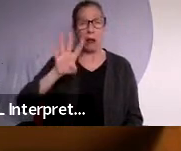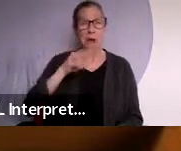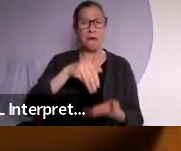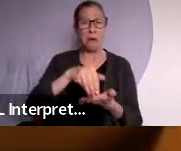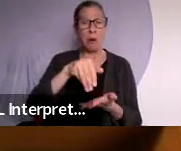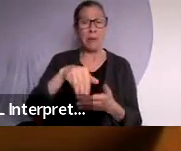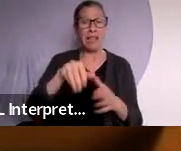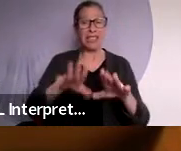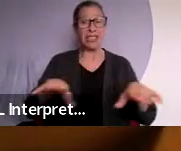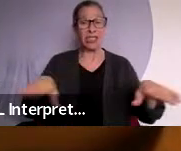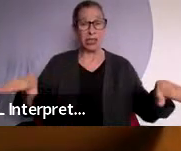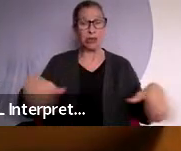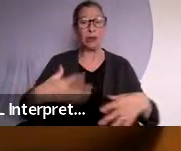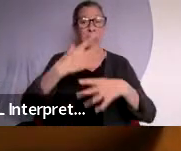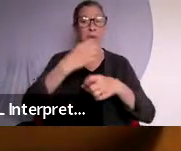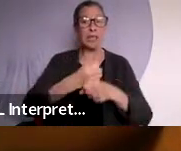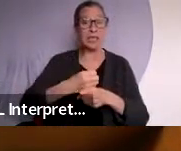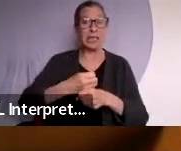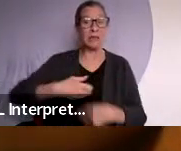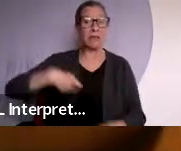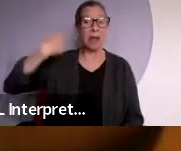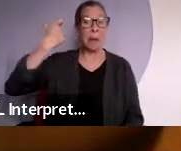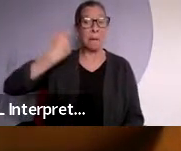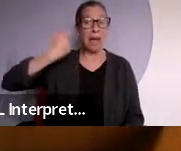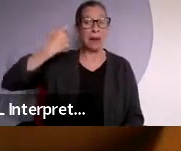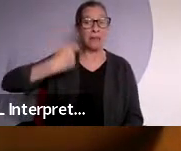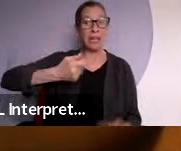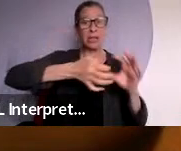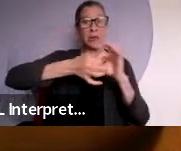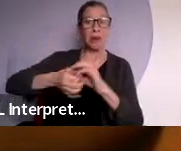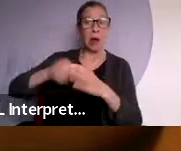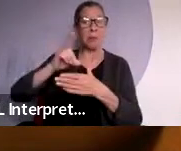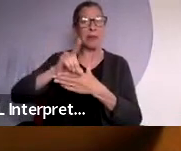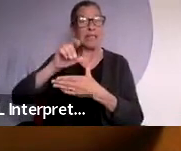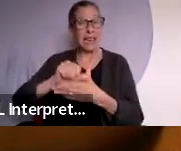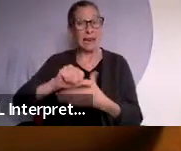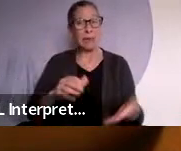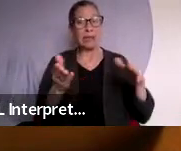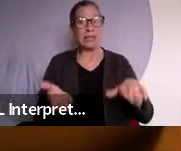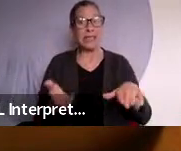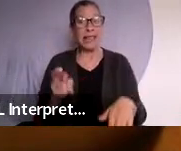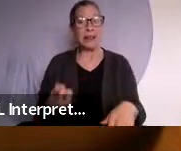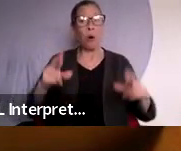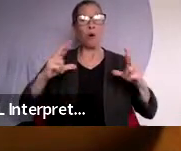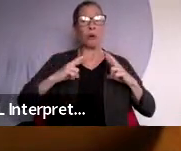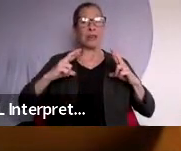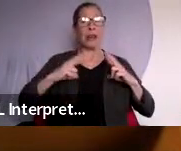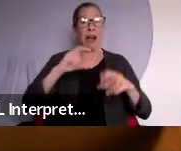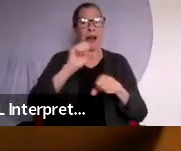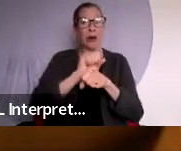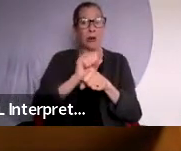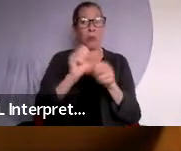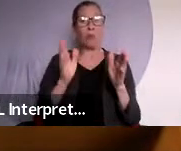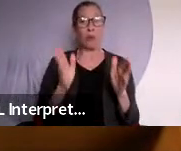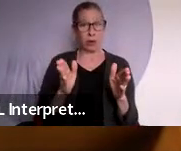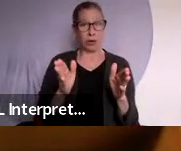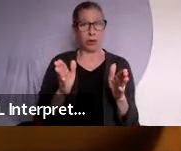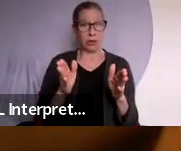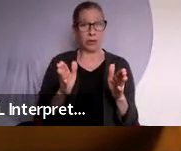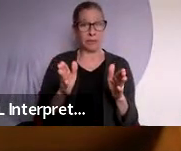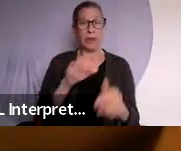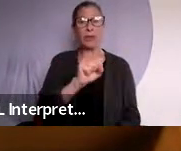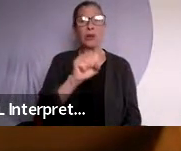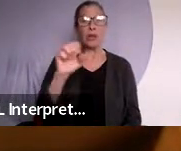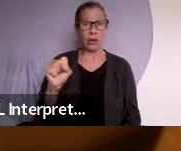million children receive benefits from disabled, deceased, or retired workers.